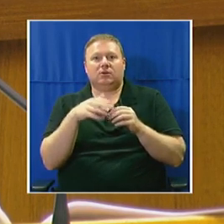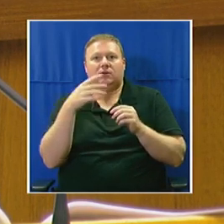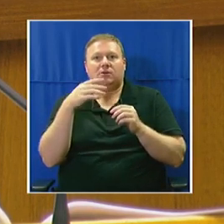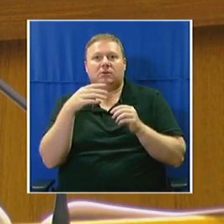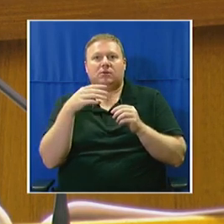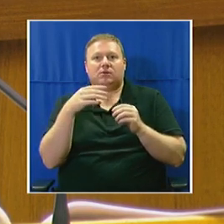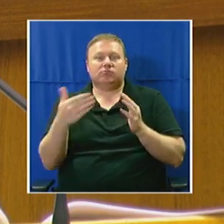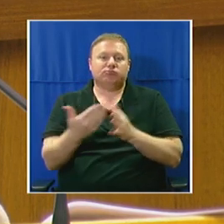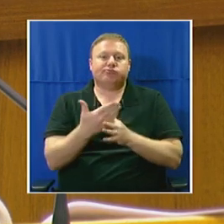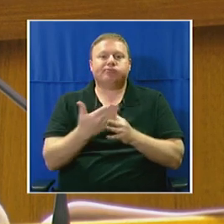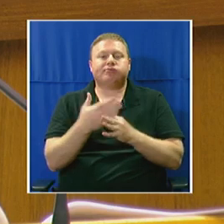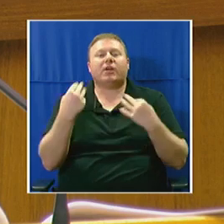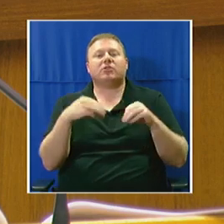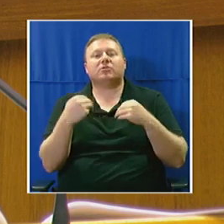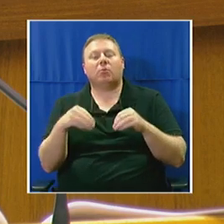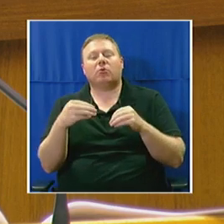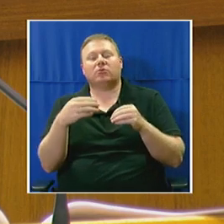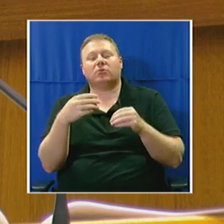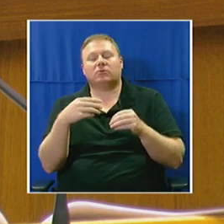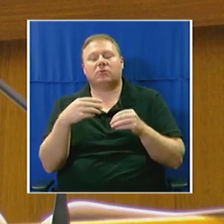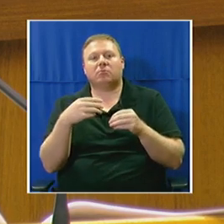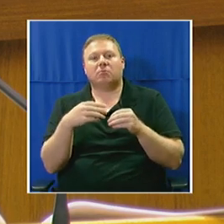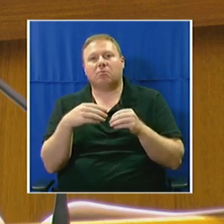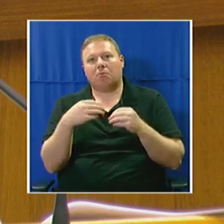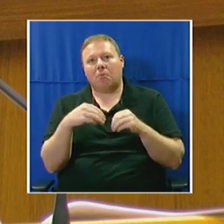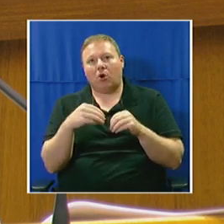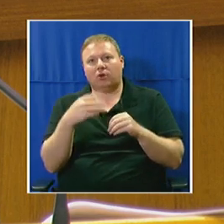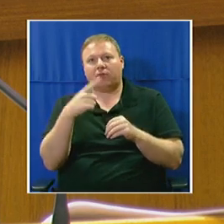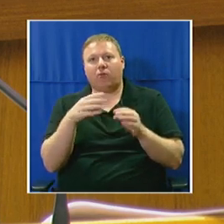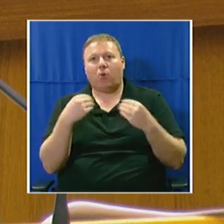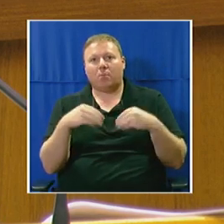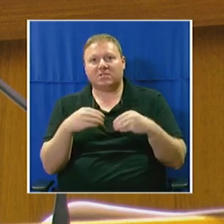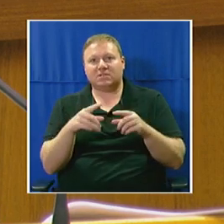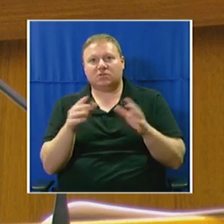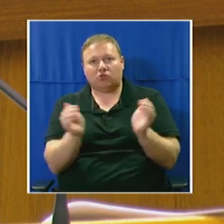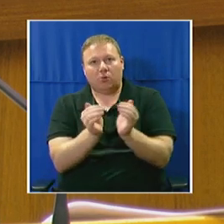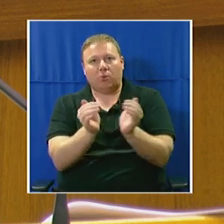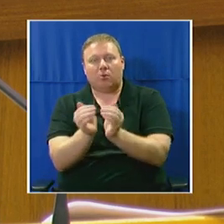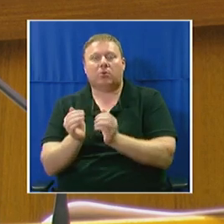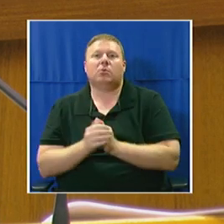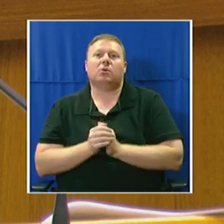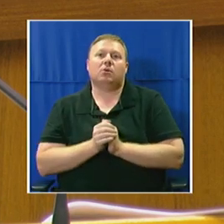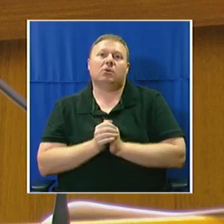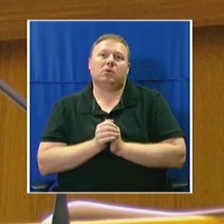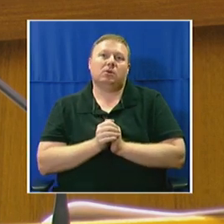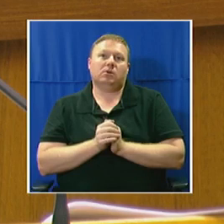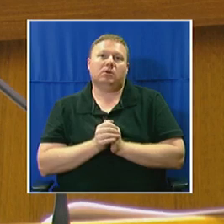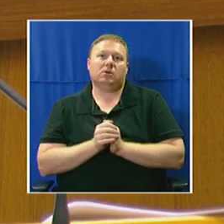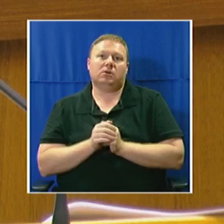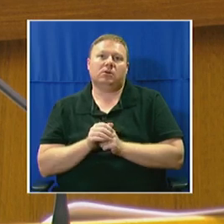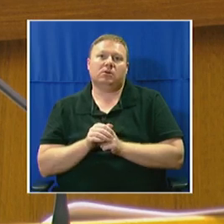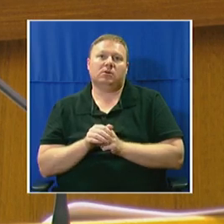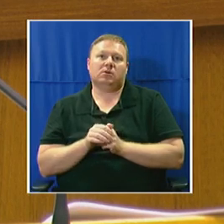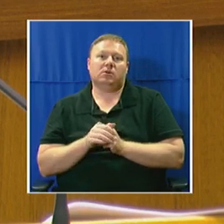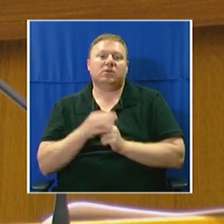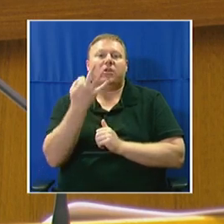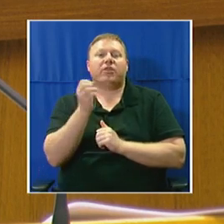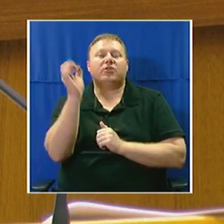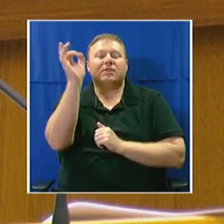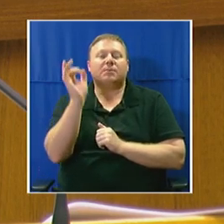businesses cooperatives and Township and Village Enterprises at least 30% government procument